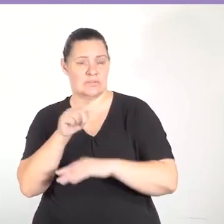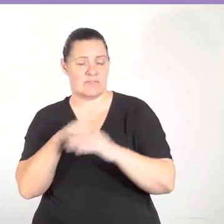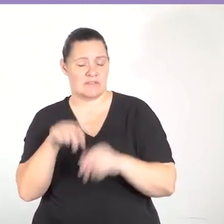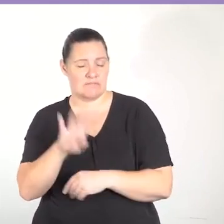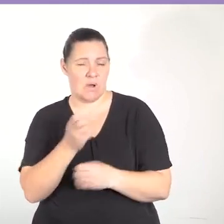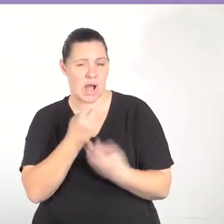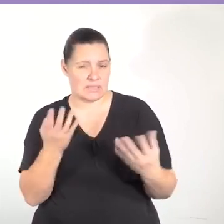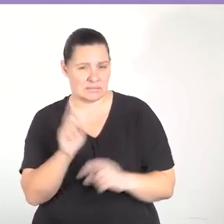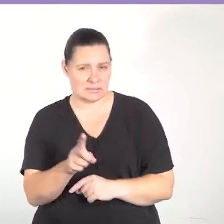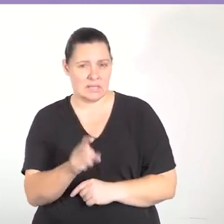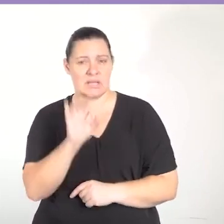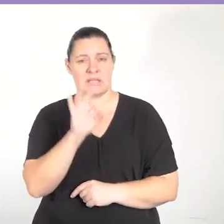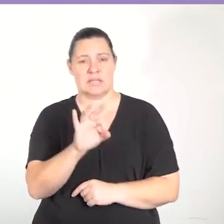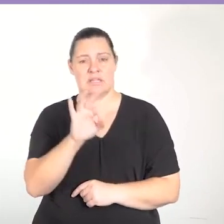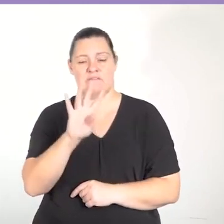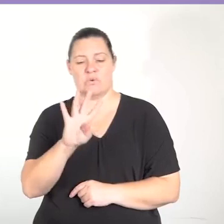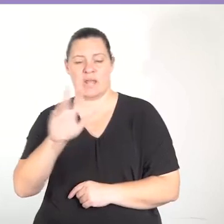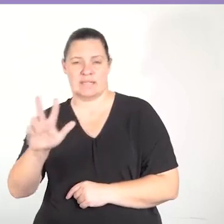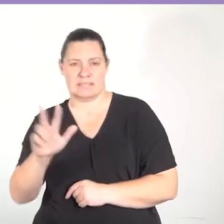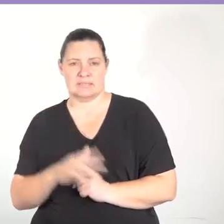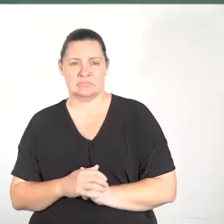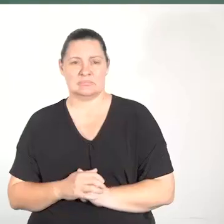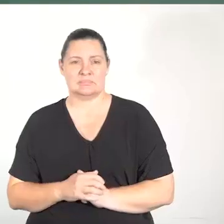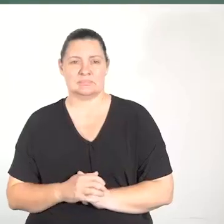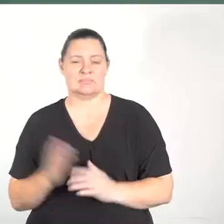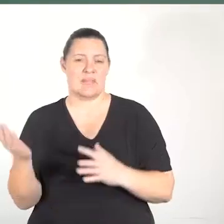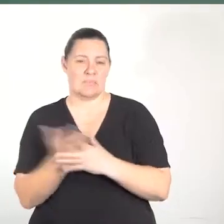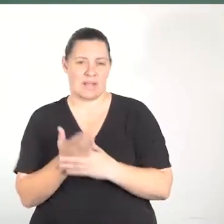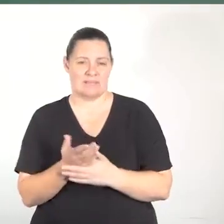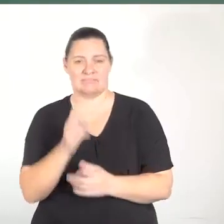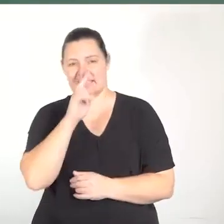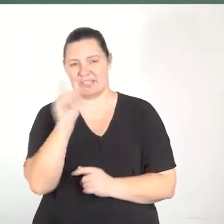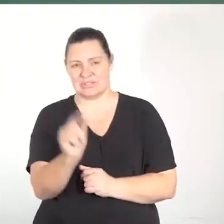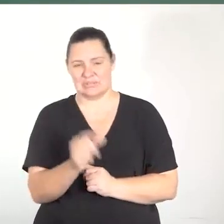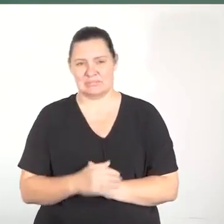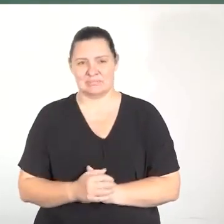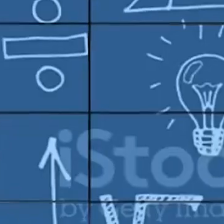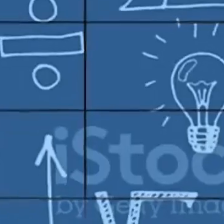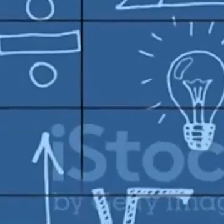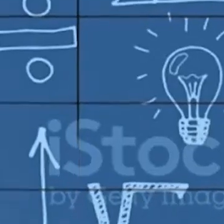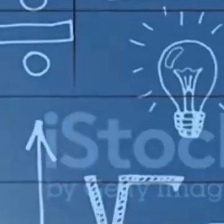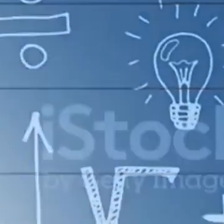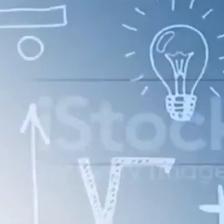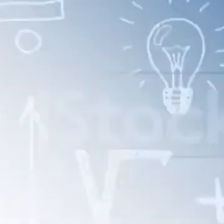by 4 is 348. Let's go to an ad break, and then we'll see you just now.